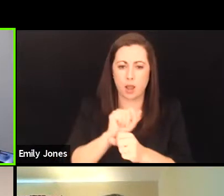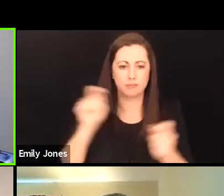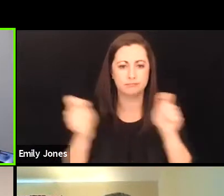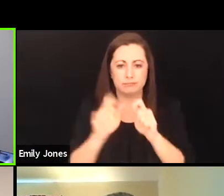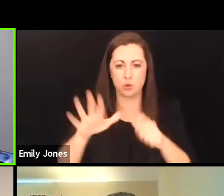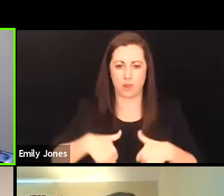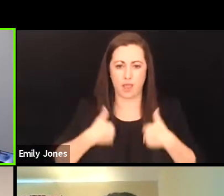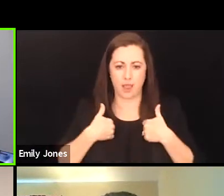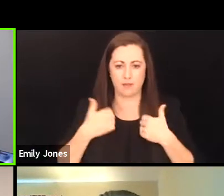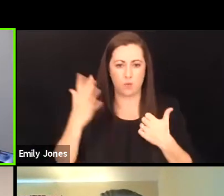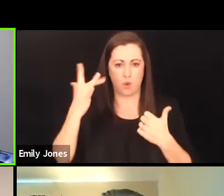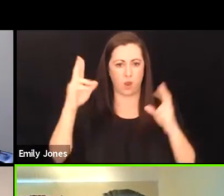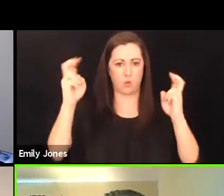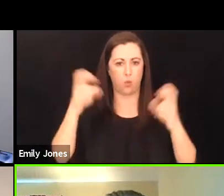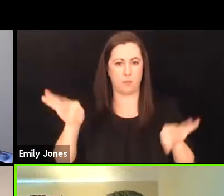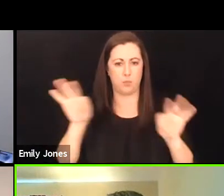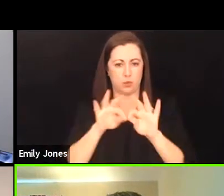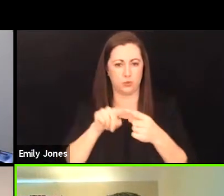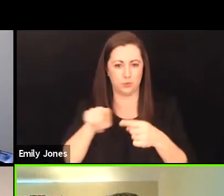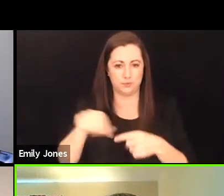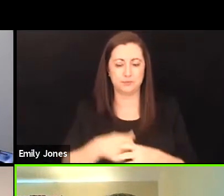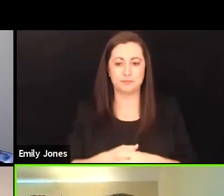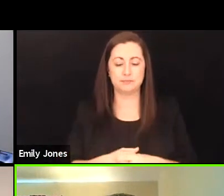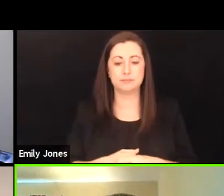much to you. Thank you.